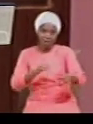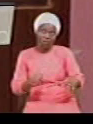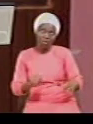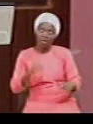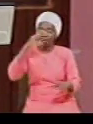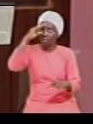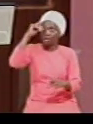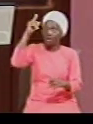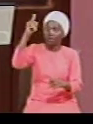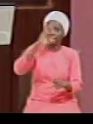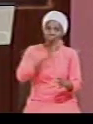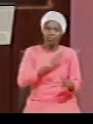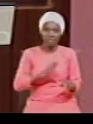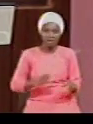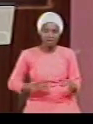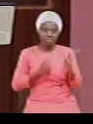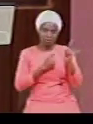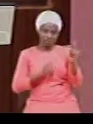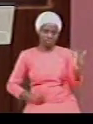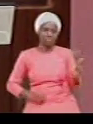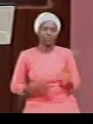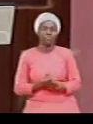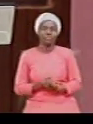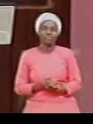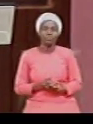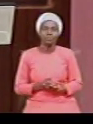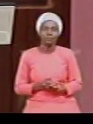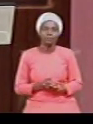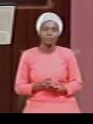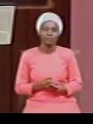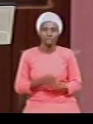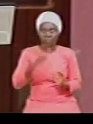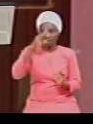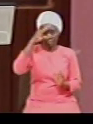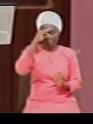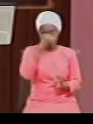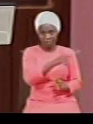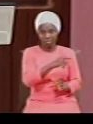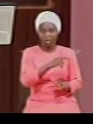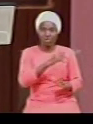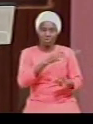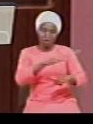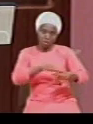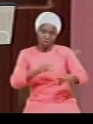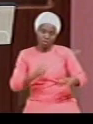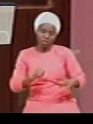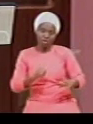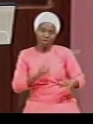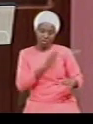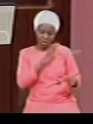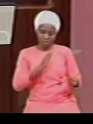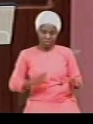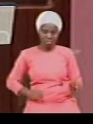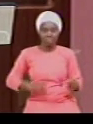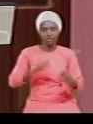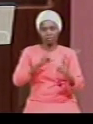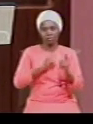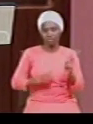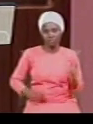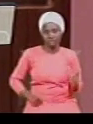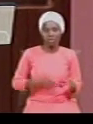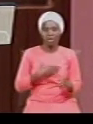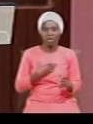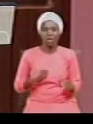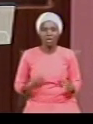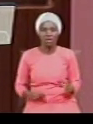him Christ Lord. He called Christ Lord. And whence is